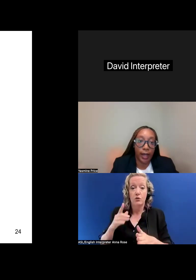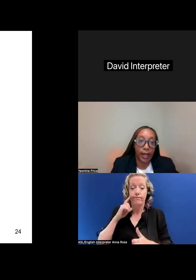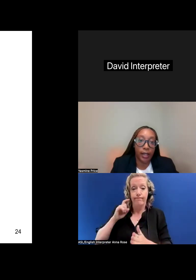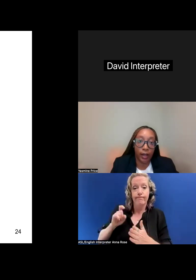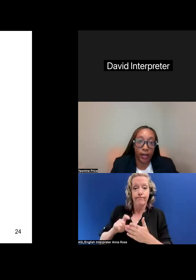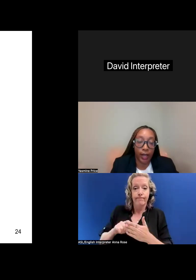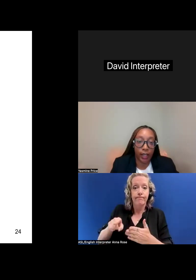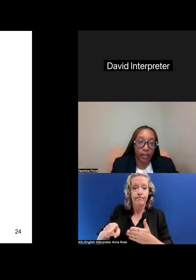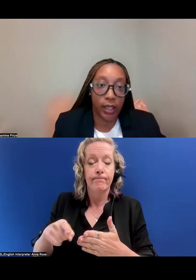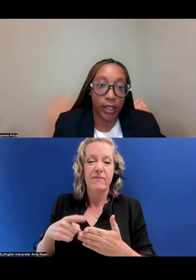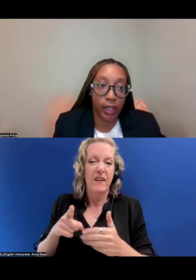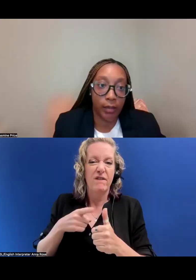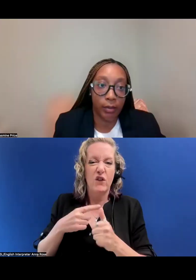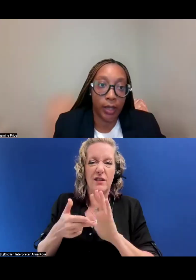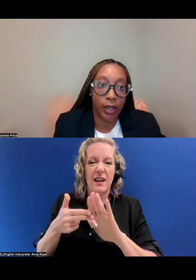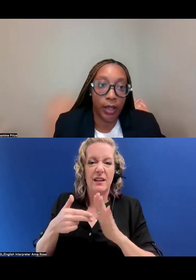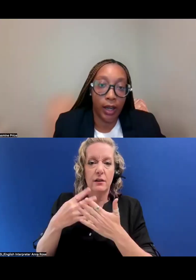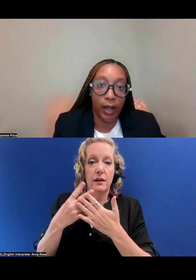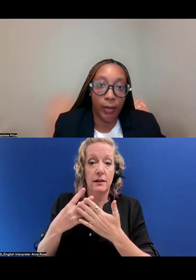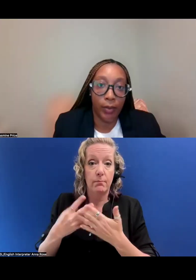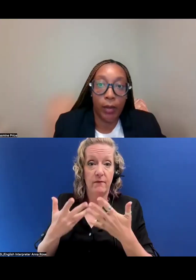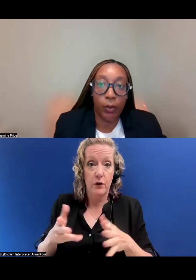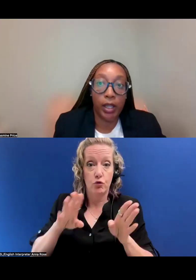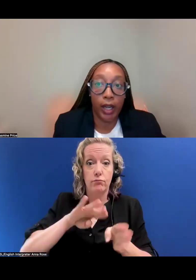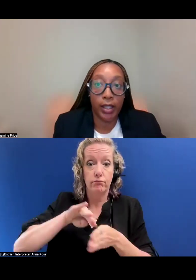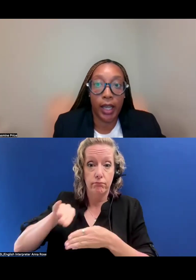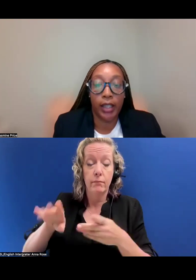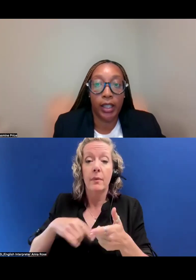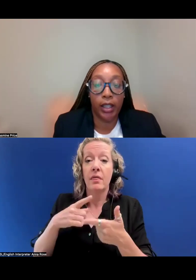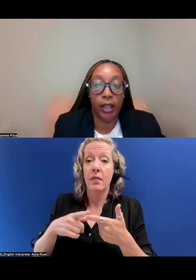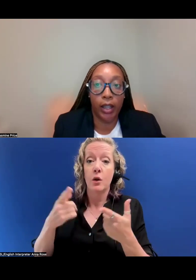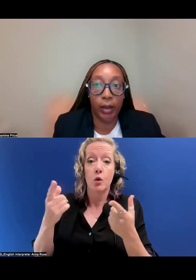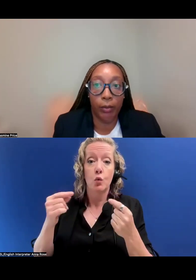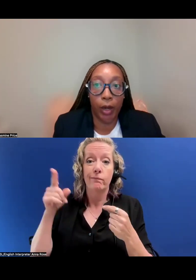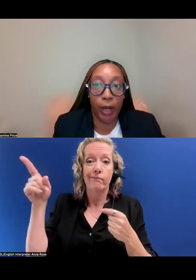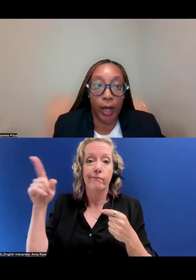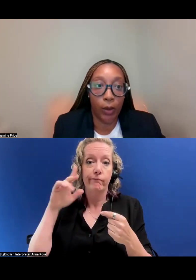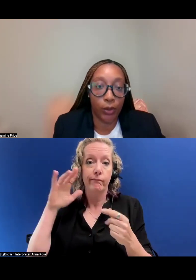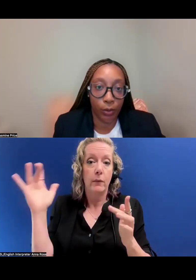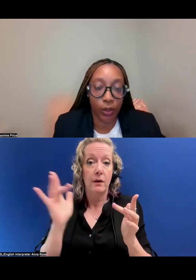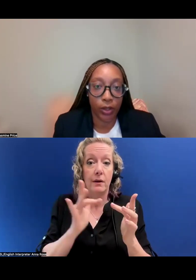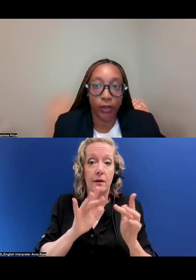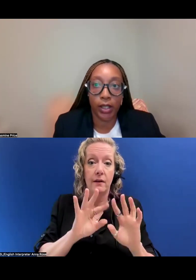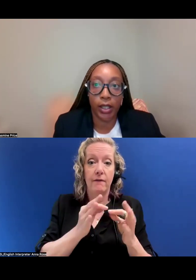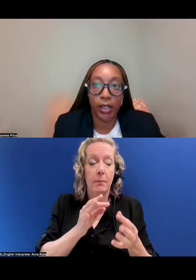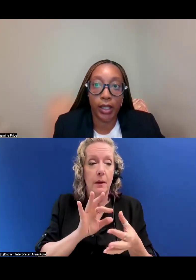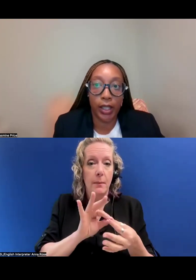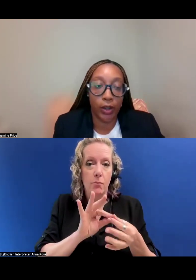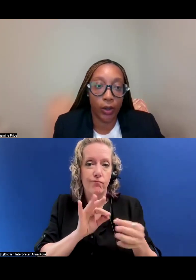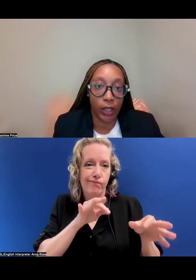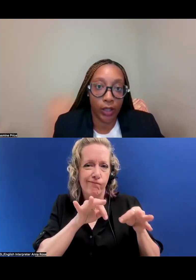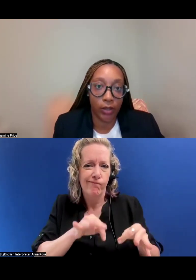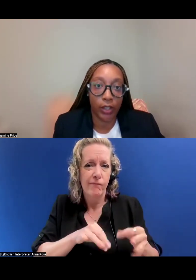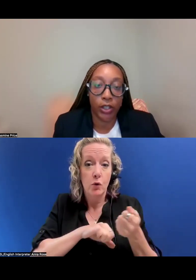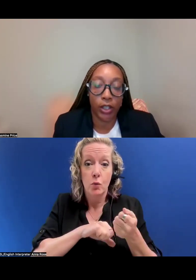has had their diagnostic exam, they will be contacted about support services